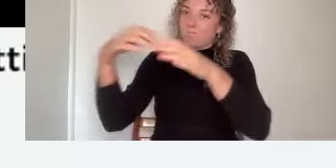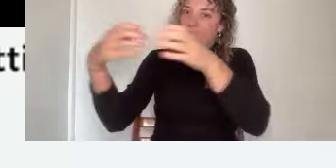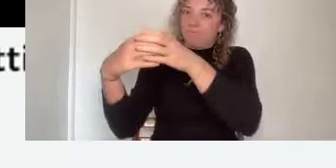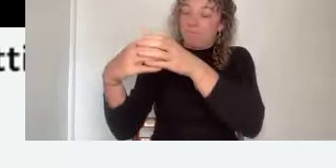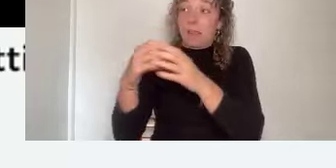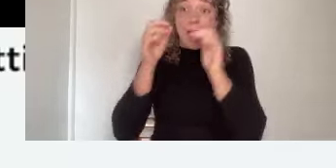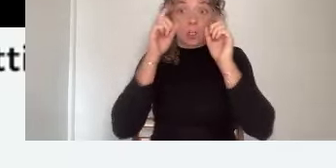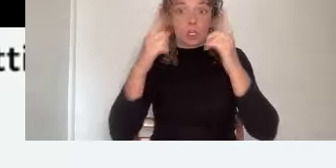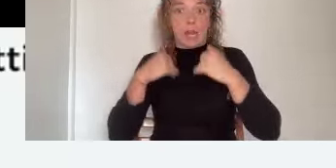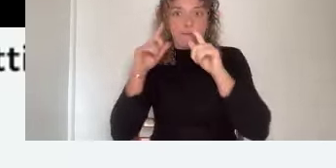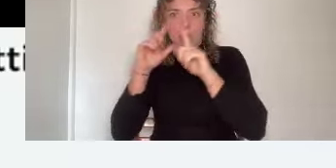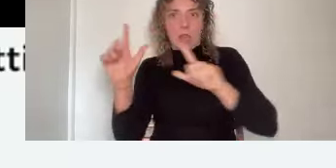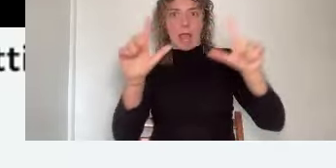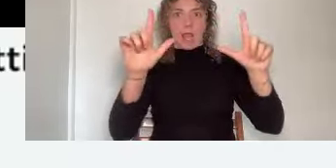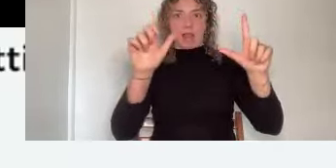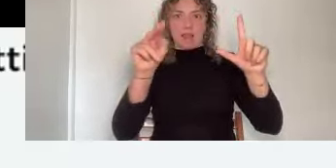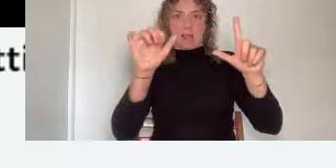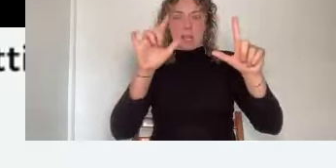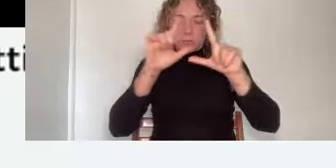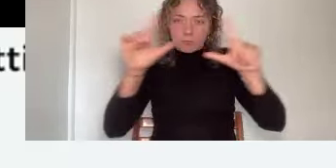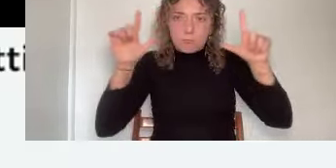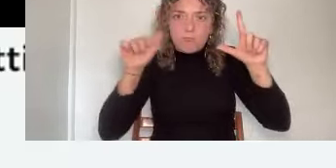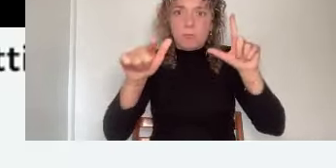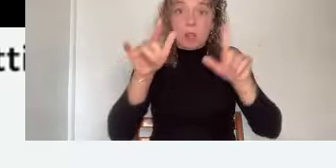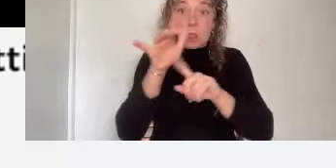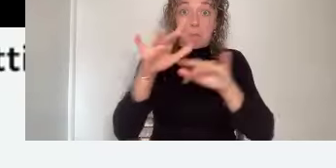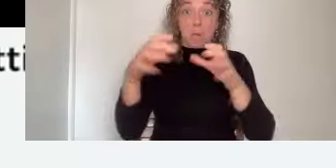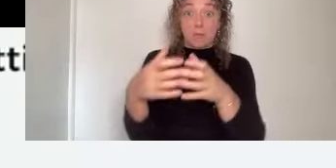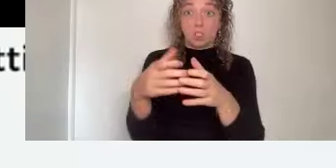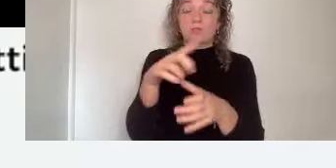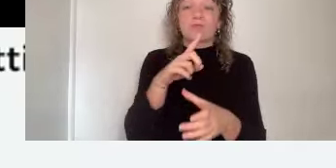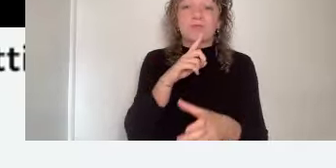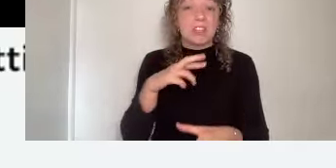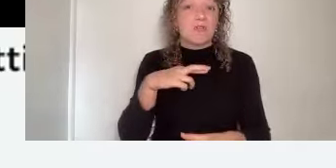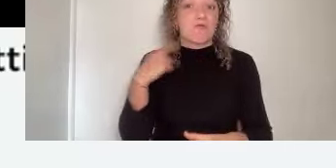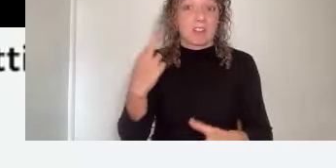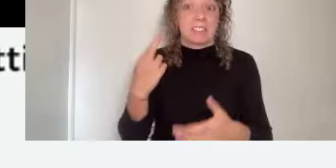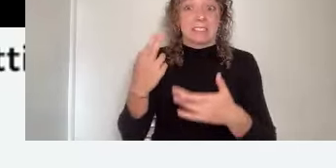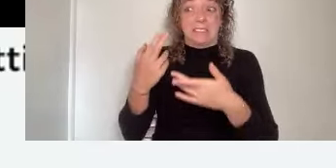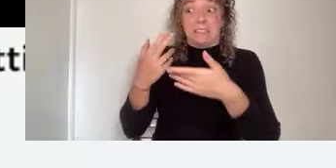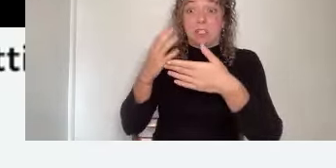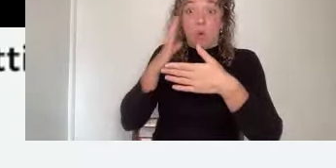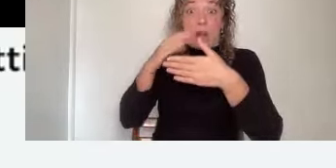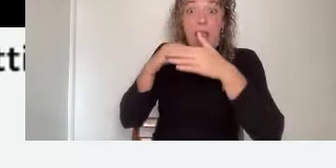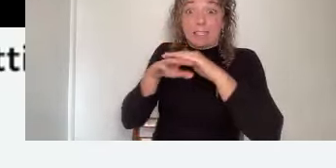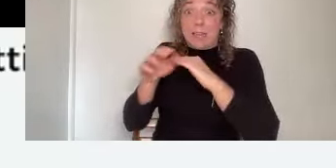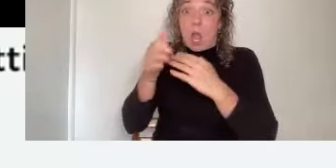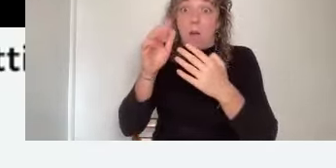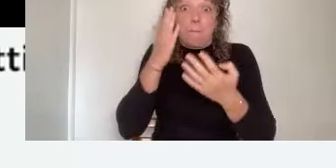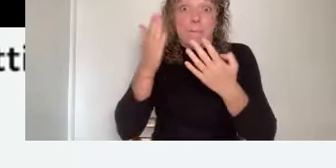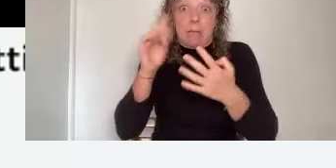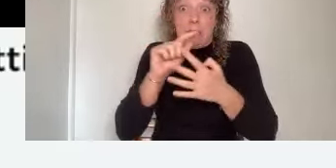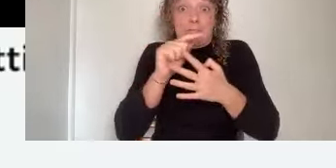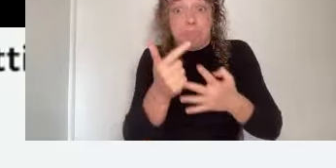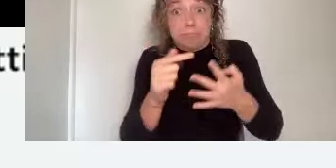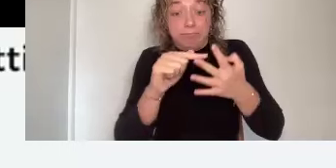lens to this population who is really at risk of entering into all the other categories,